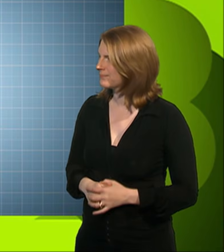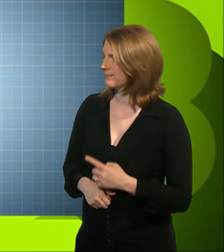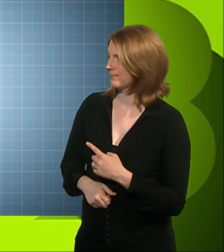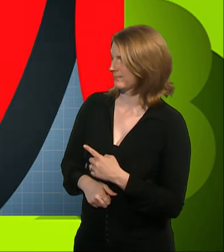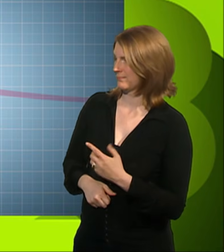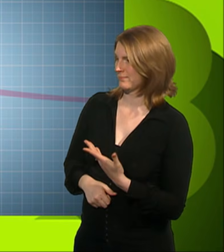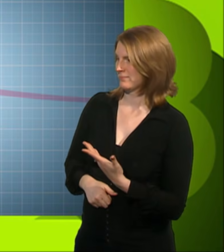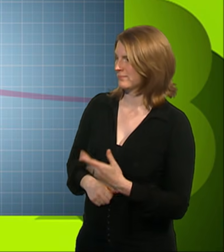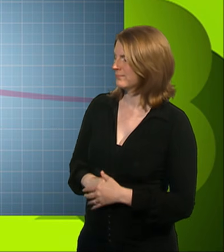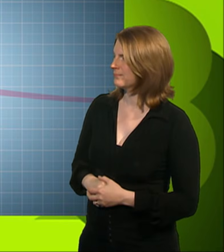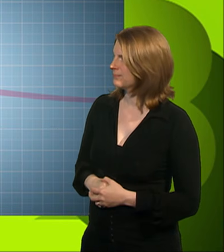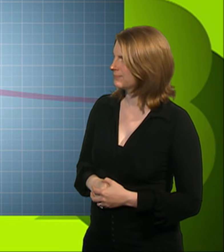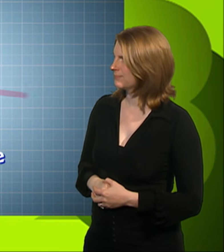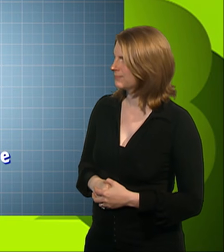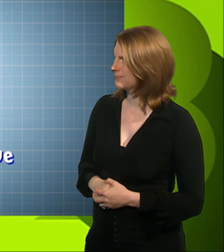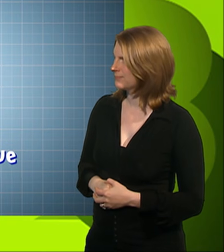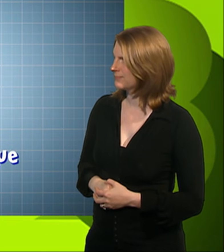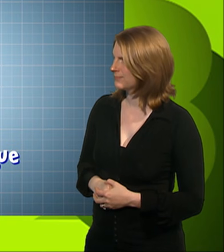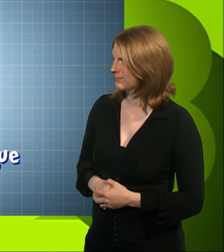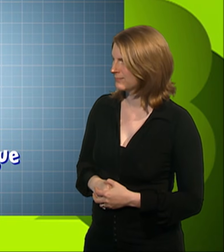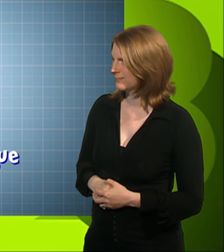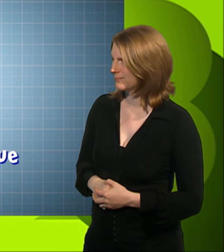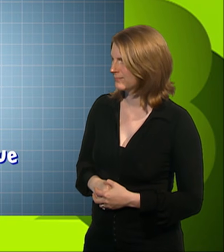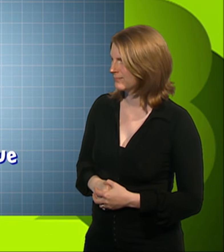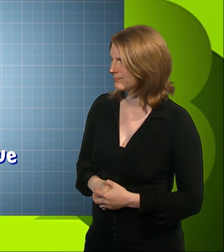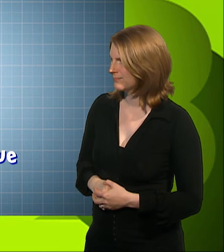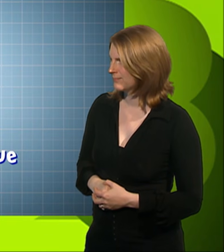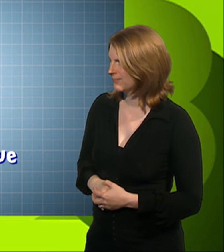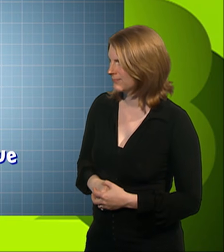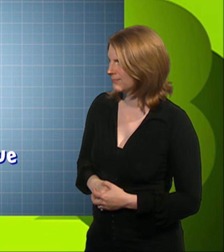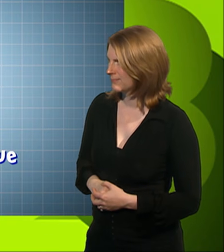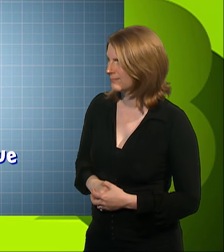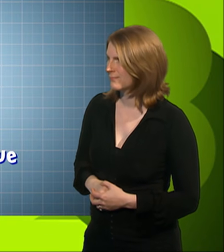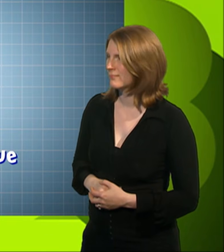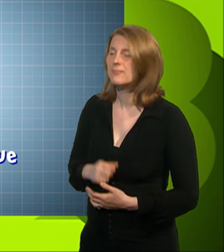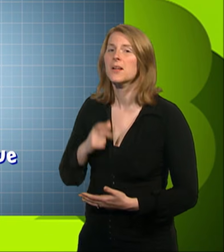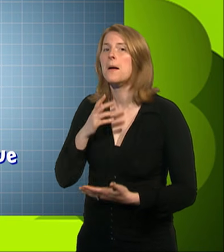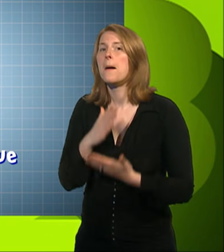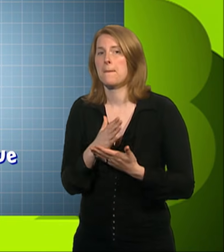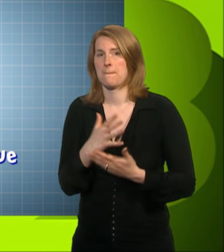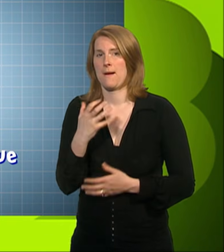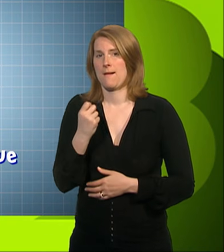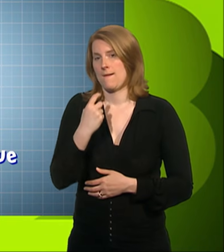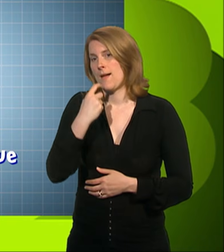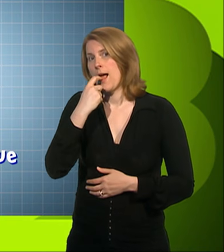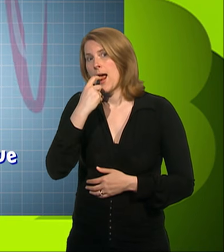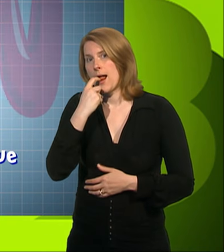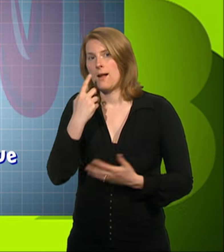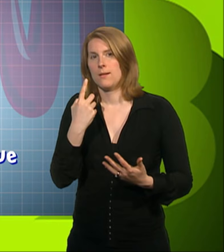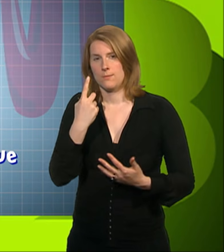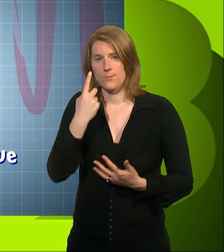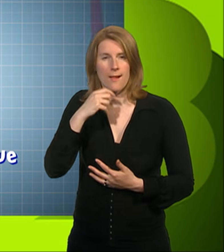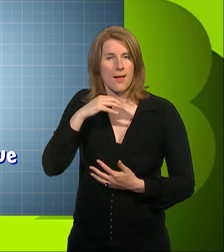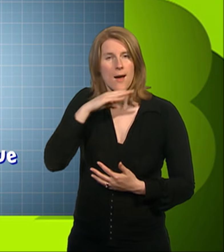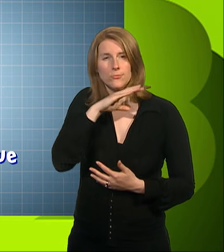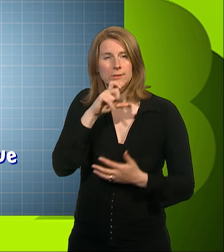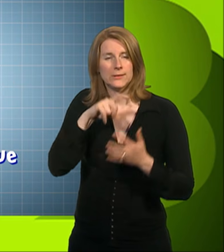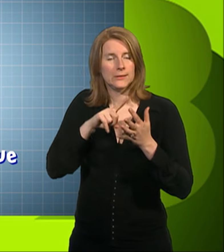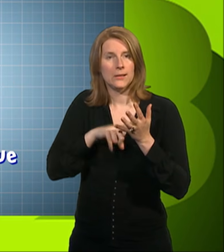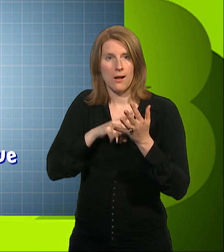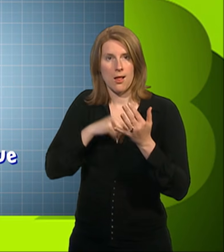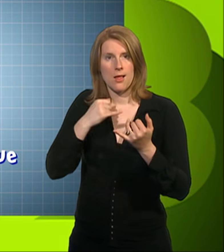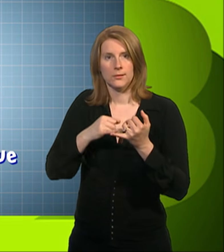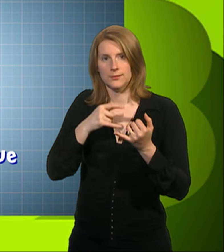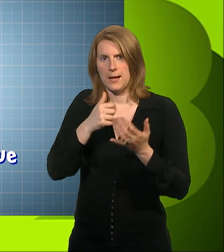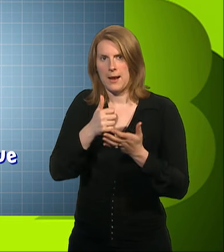you know you have 10,000 taste buds on your tongue? And inside each one are up to 100 cells, all helping you taste